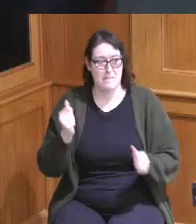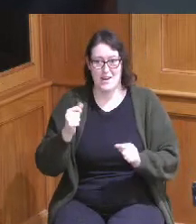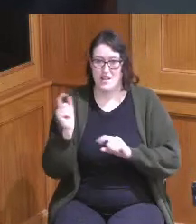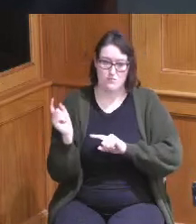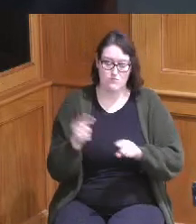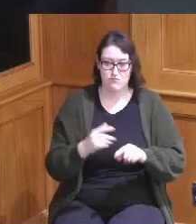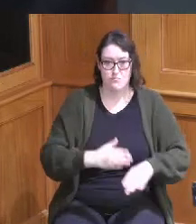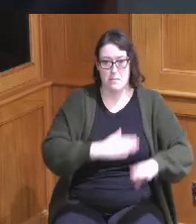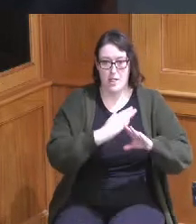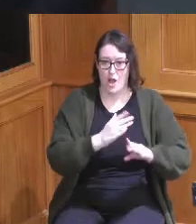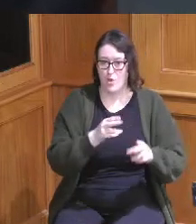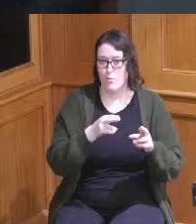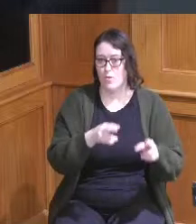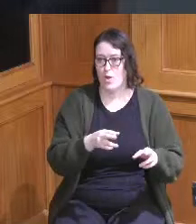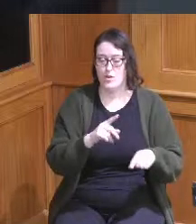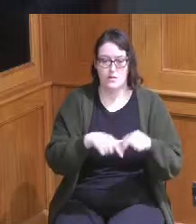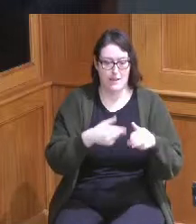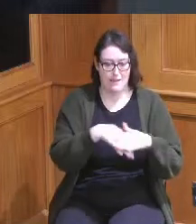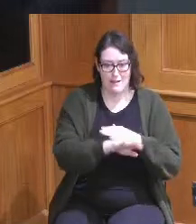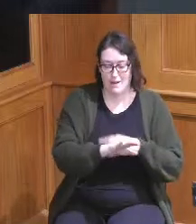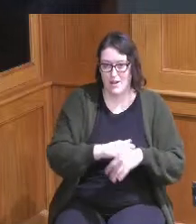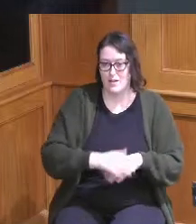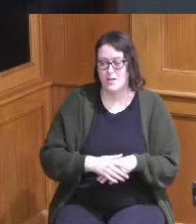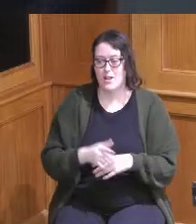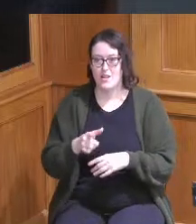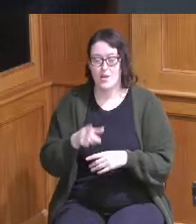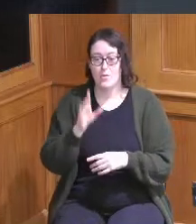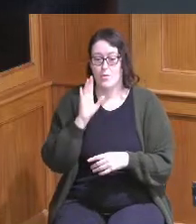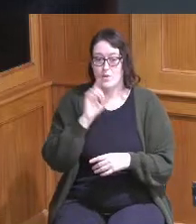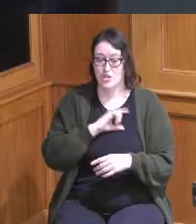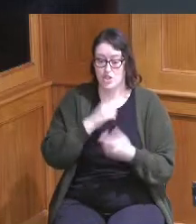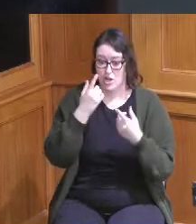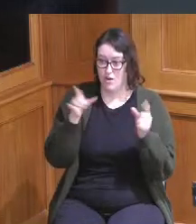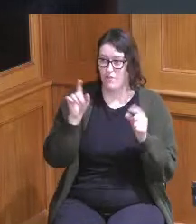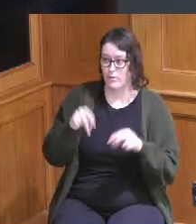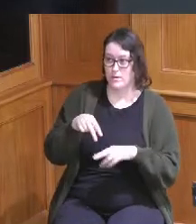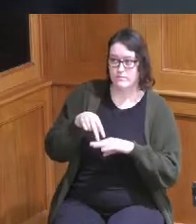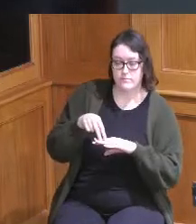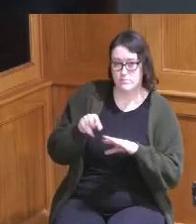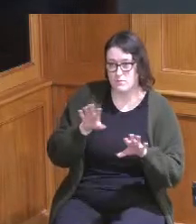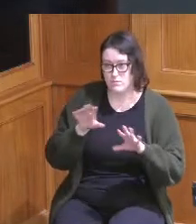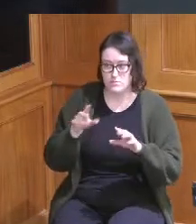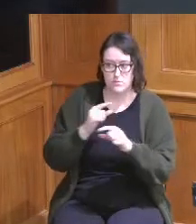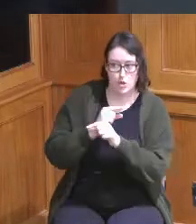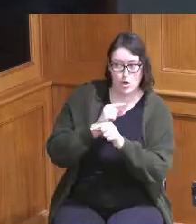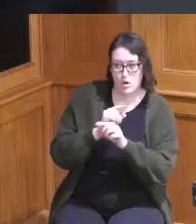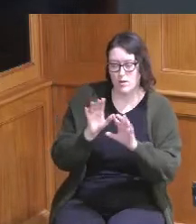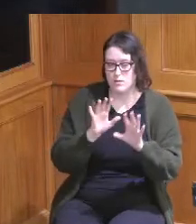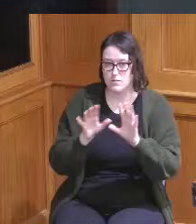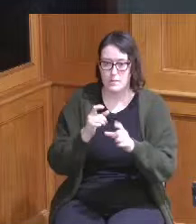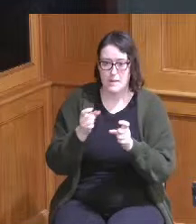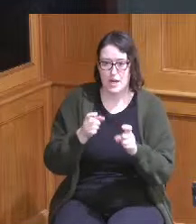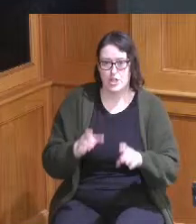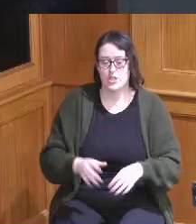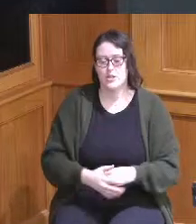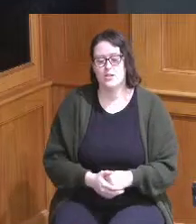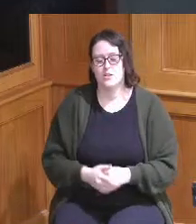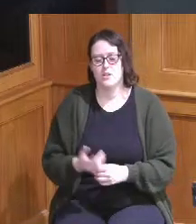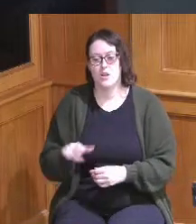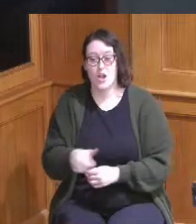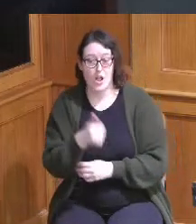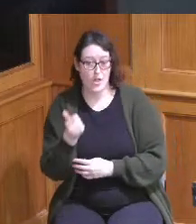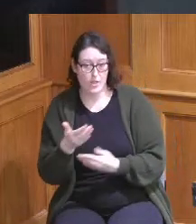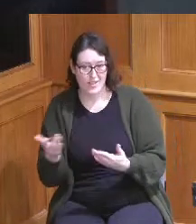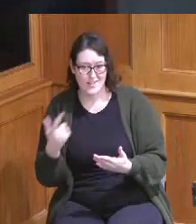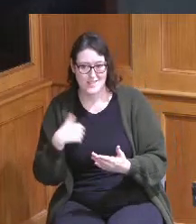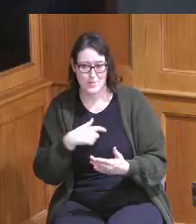those entry points were managed 24/7 by the Sheriff's Office throughout the event. We then started coordinating any other assets that were